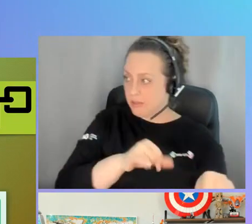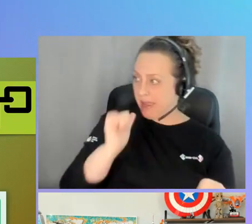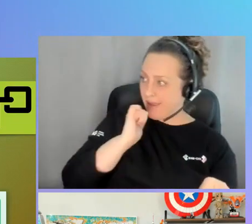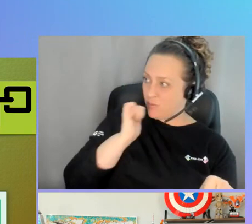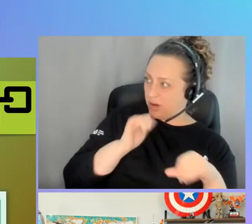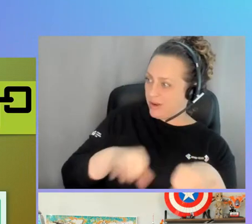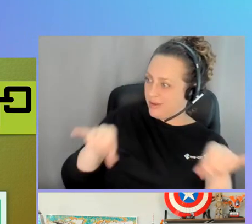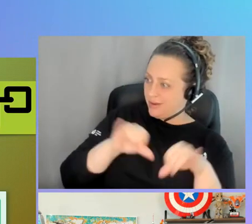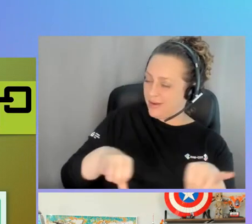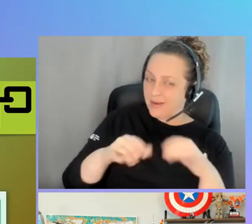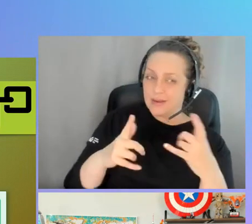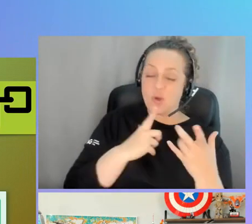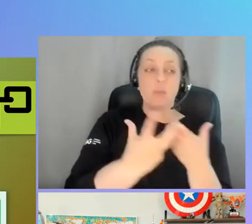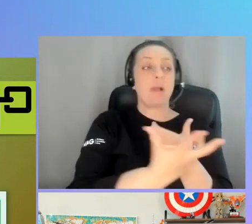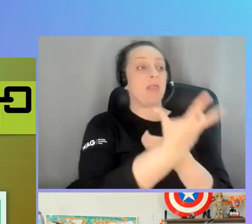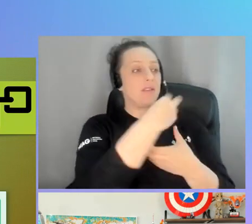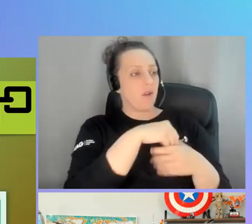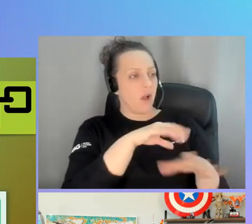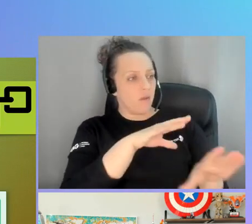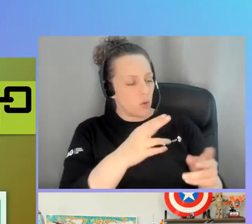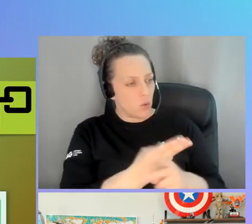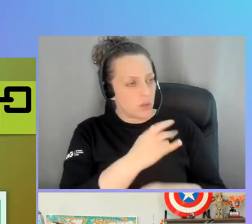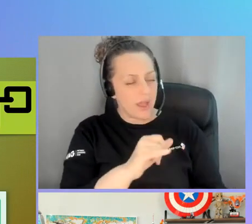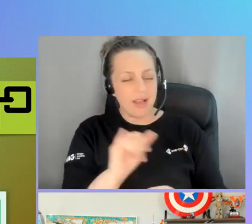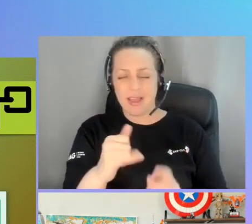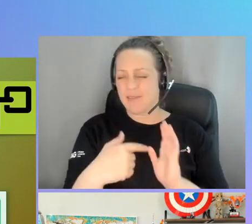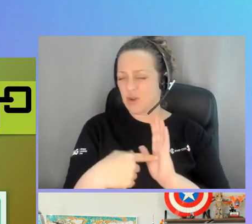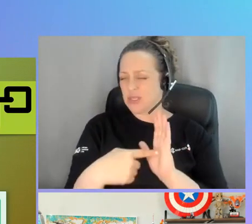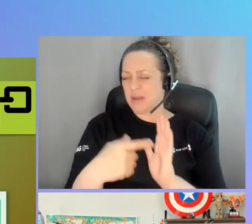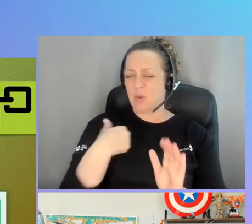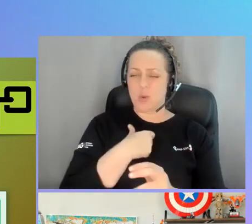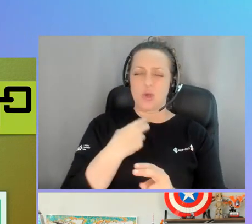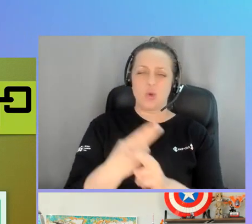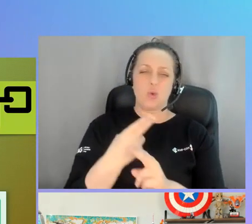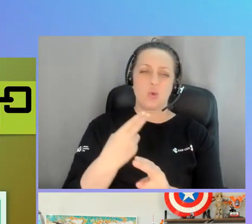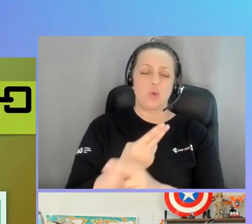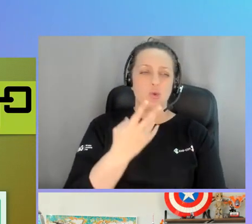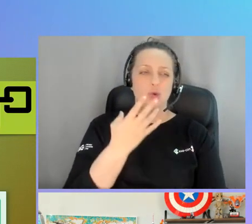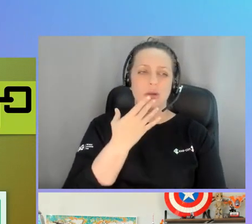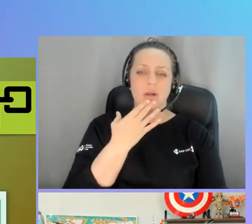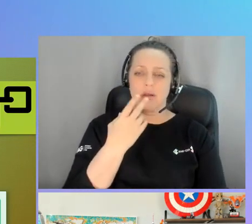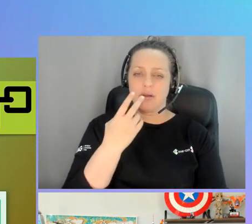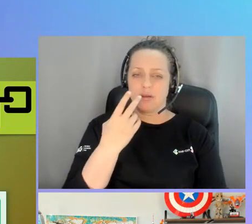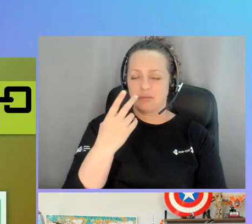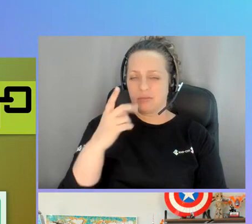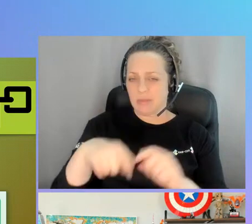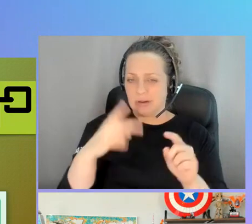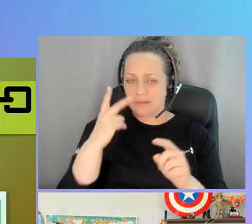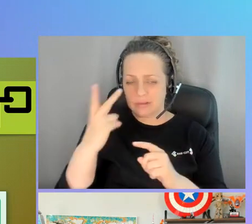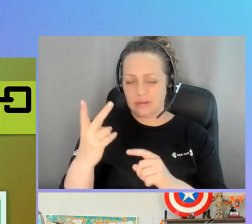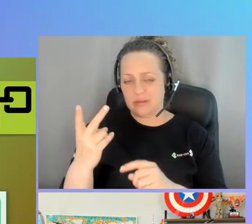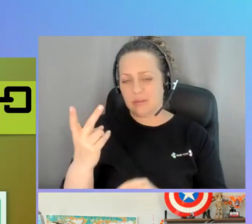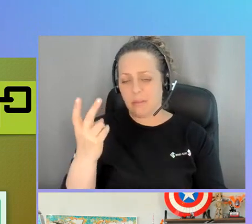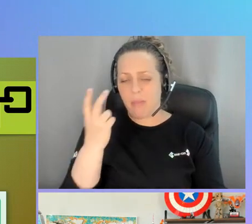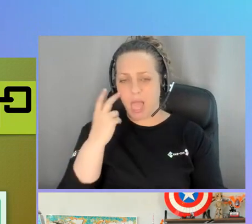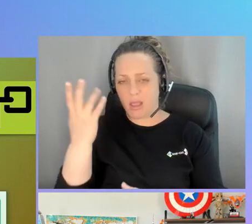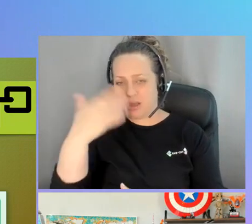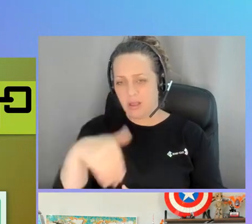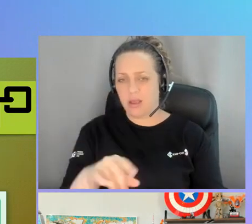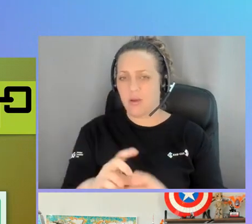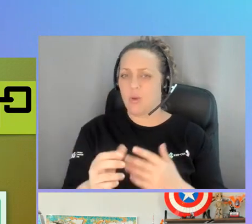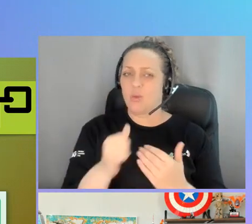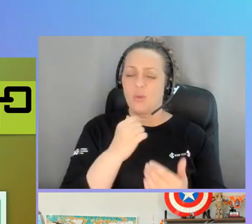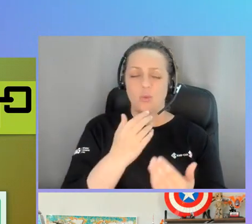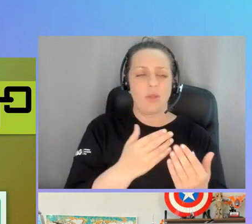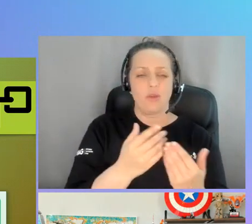on solutions. We used color blindness as a easy example because I think most people have, whether it's correct or